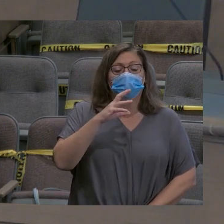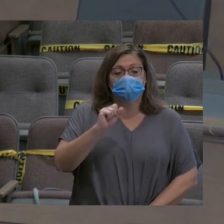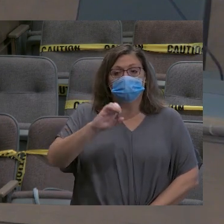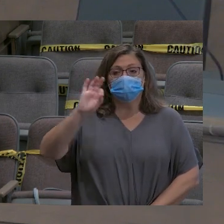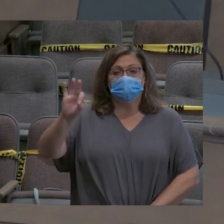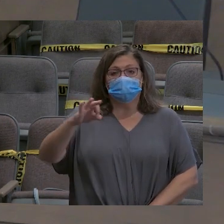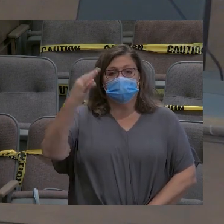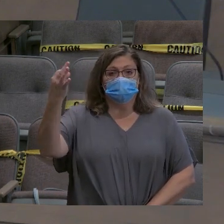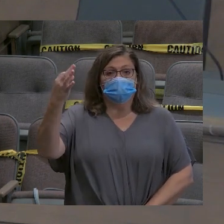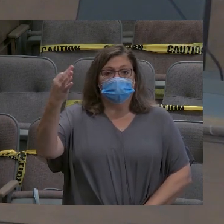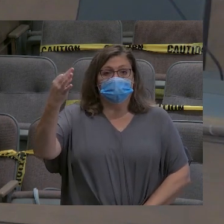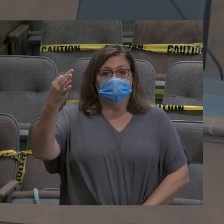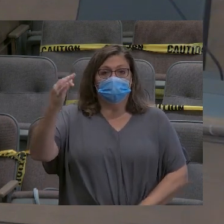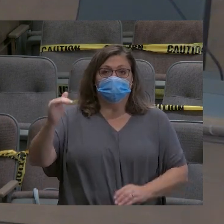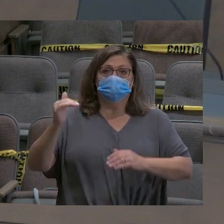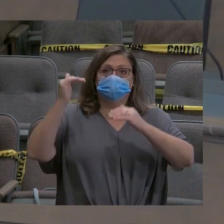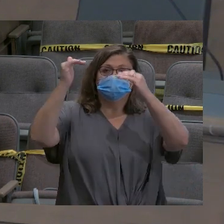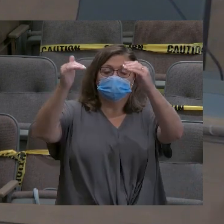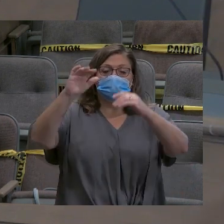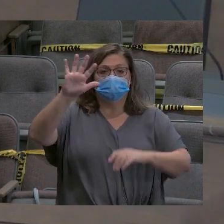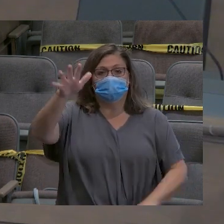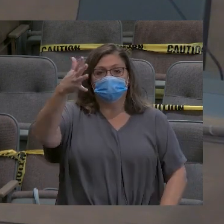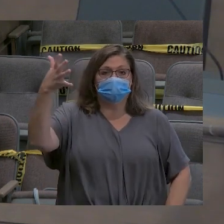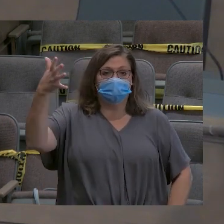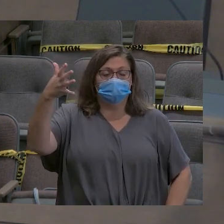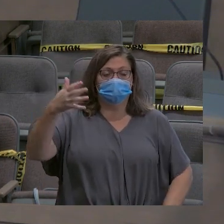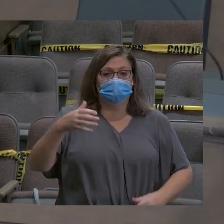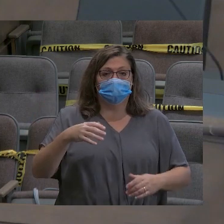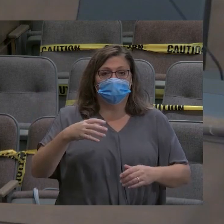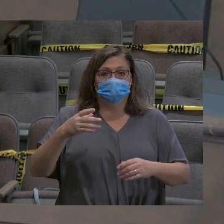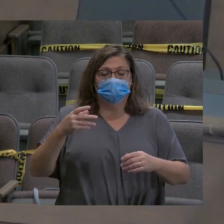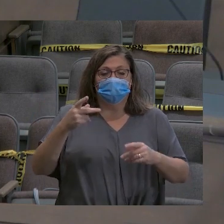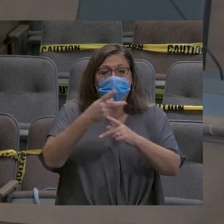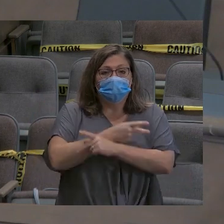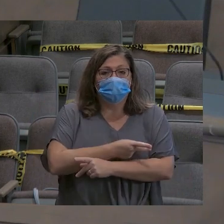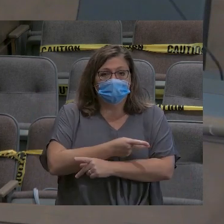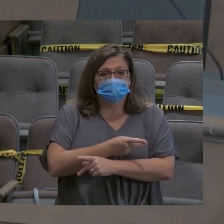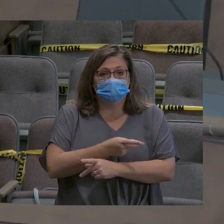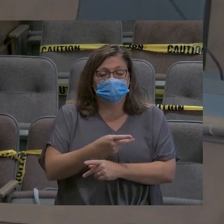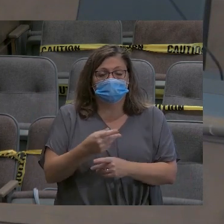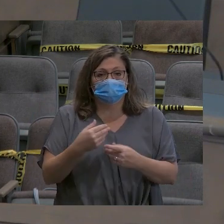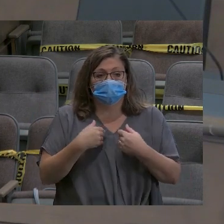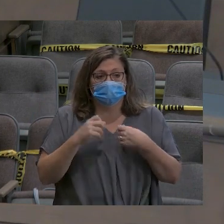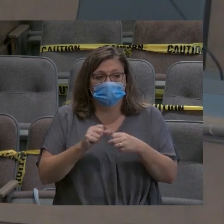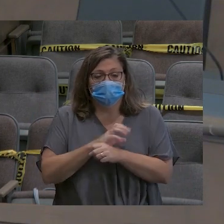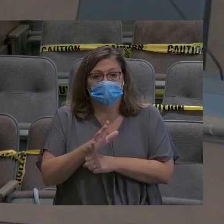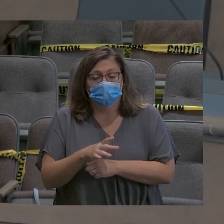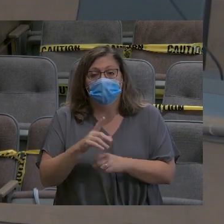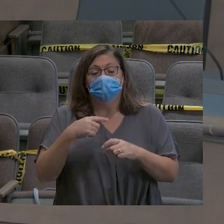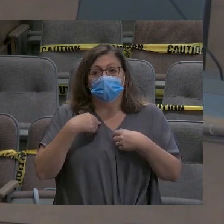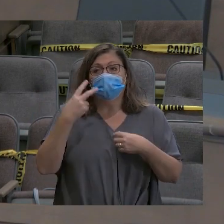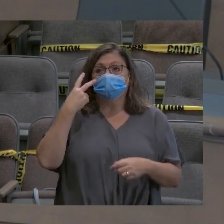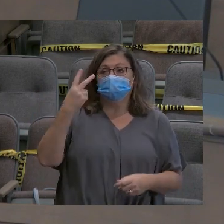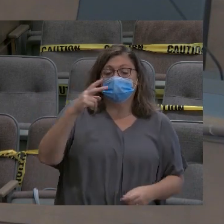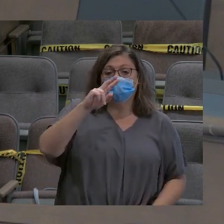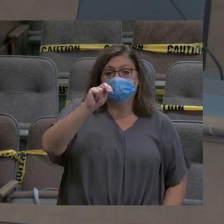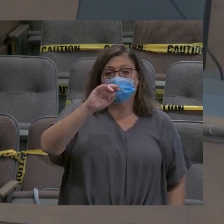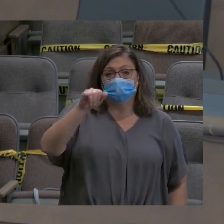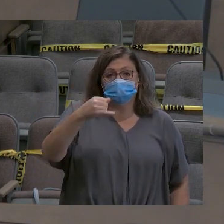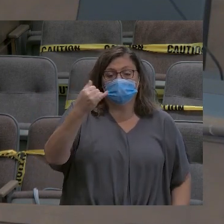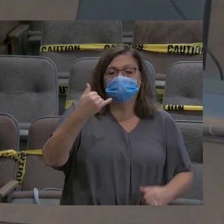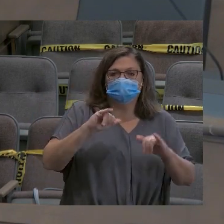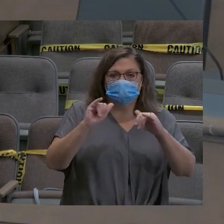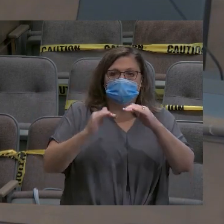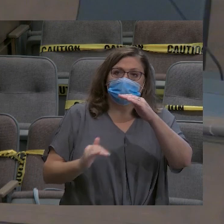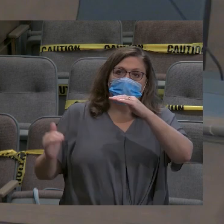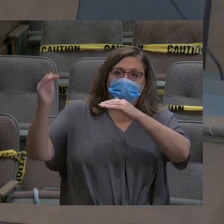state to the fifth. And under some categories, you can see that New Jersey's still ahead of Georgia, but Georgia